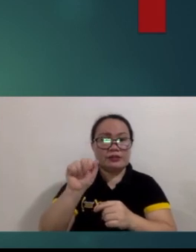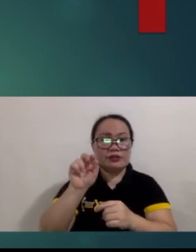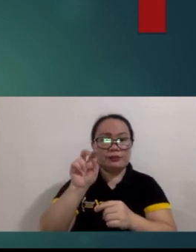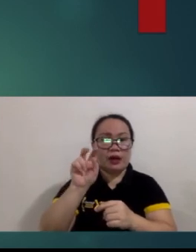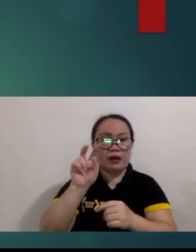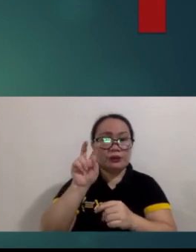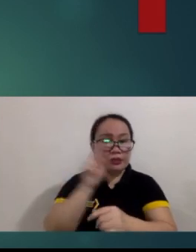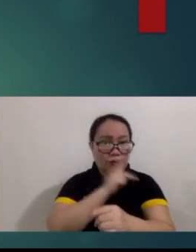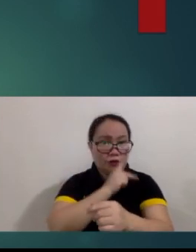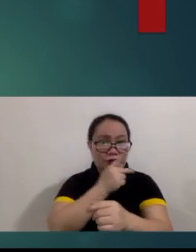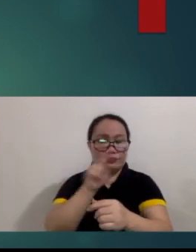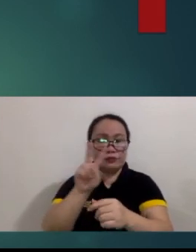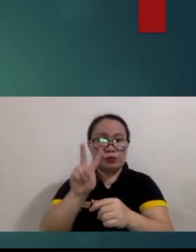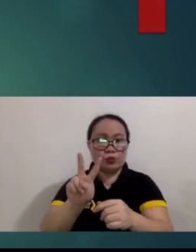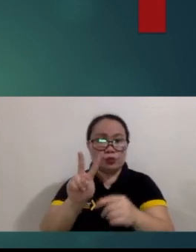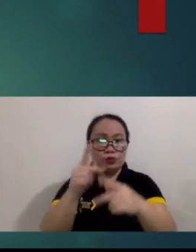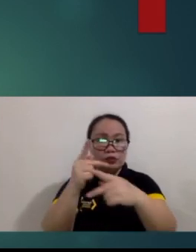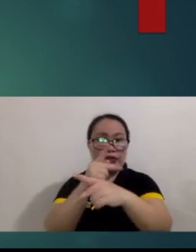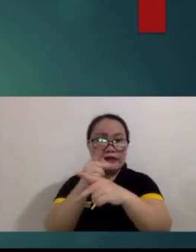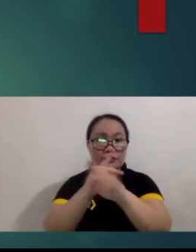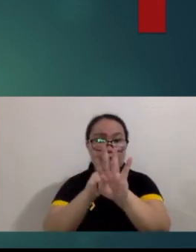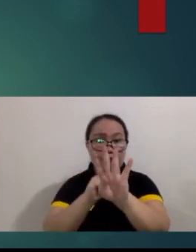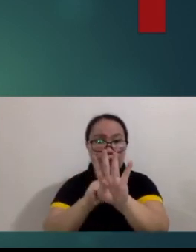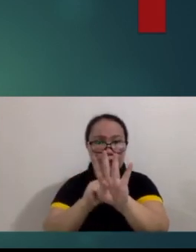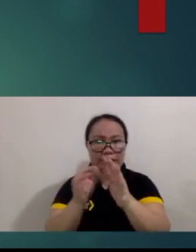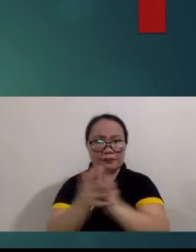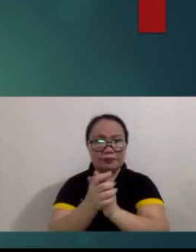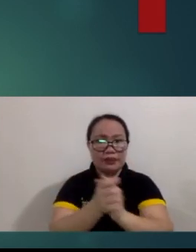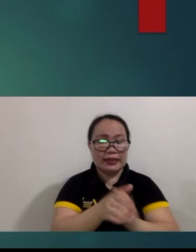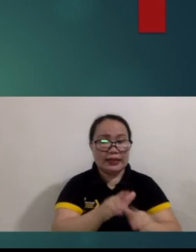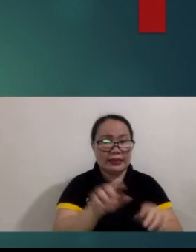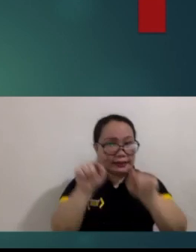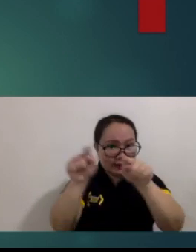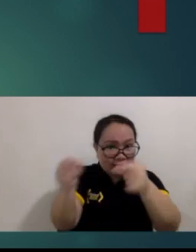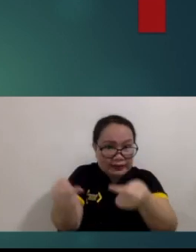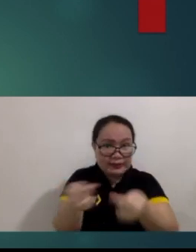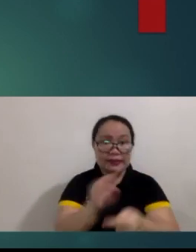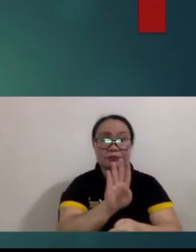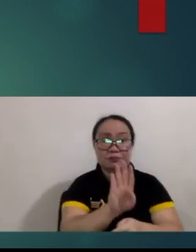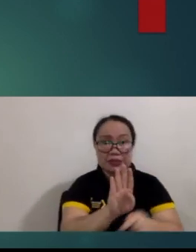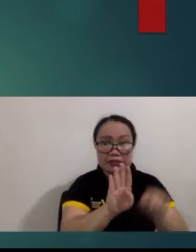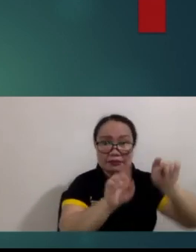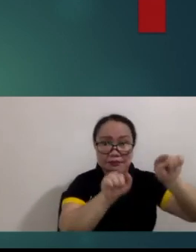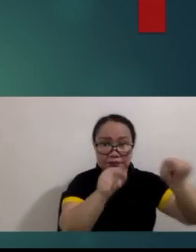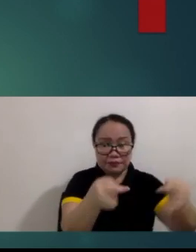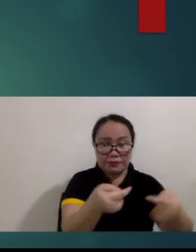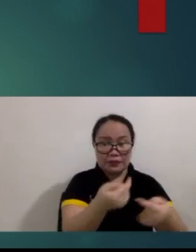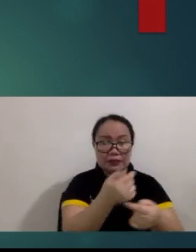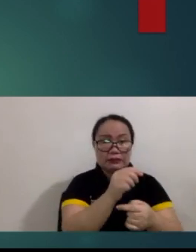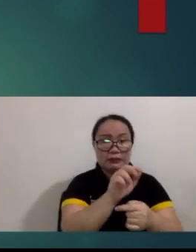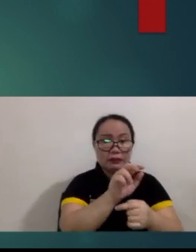raised to the power of 2 times 4, and then b